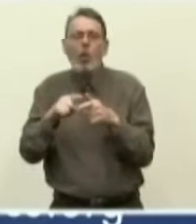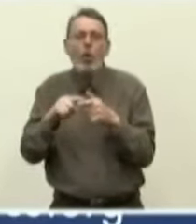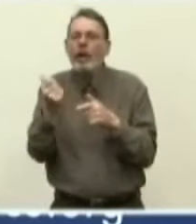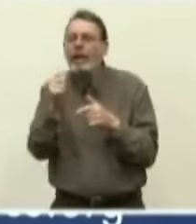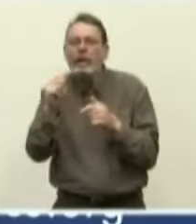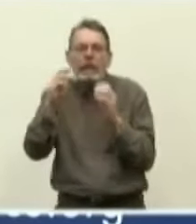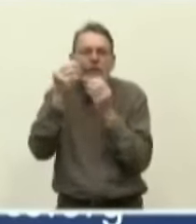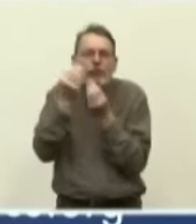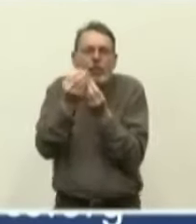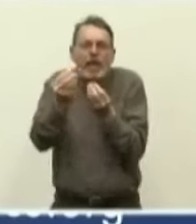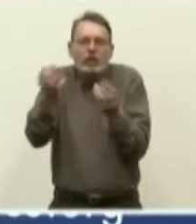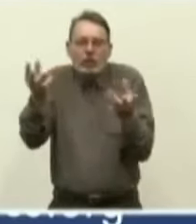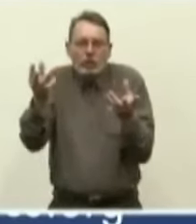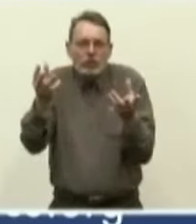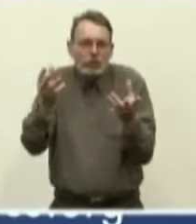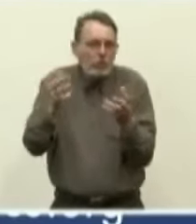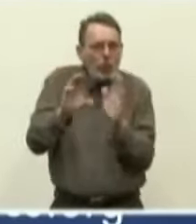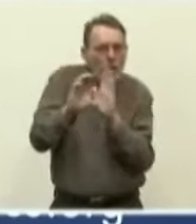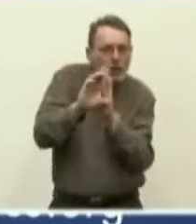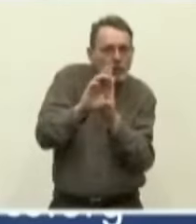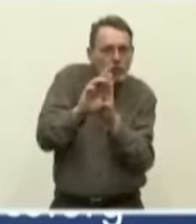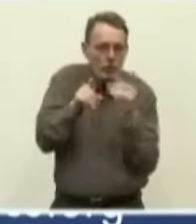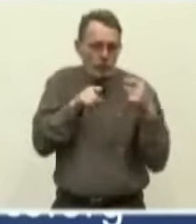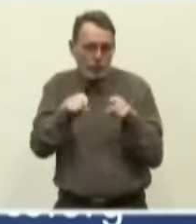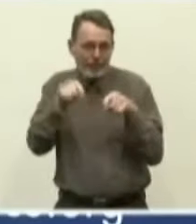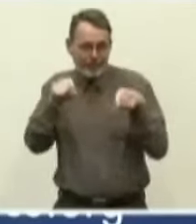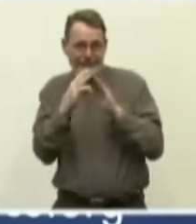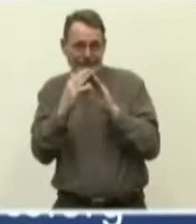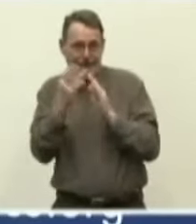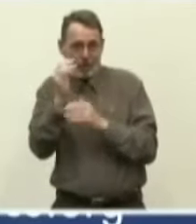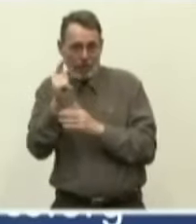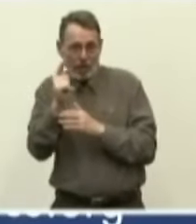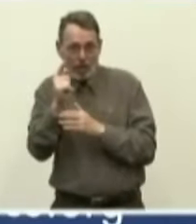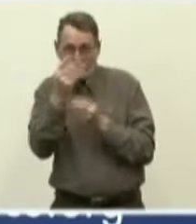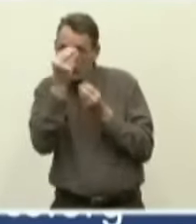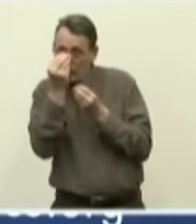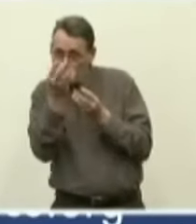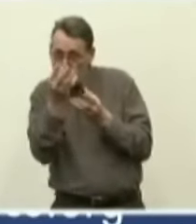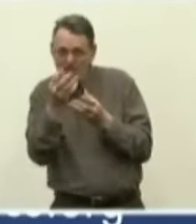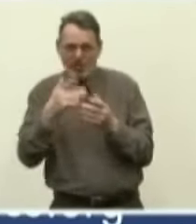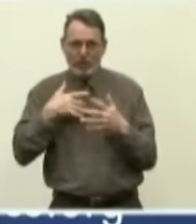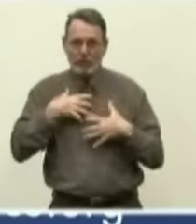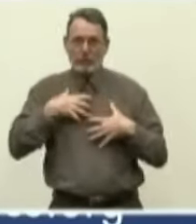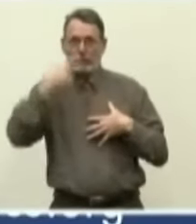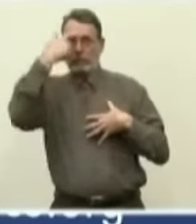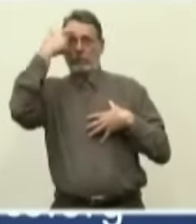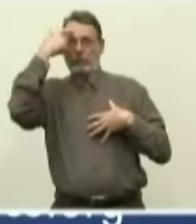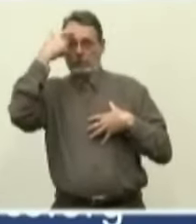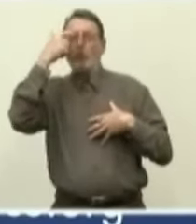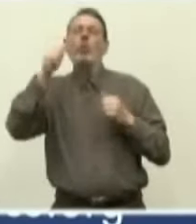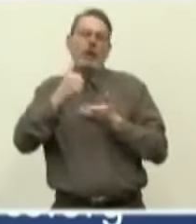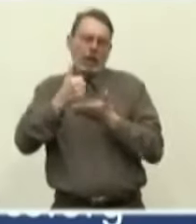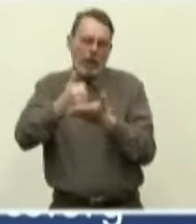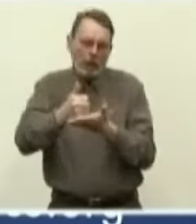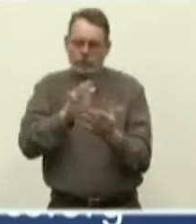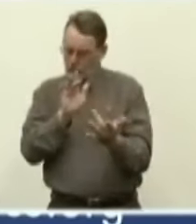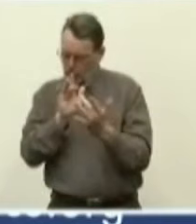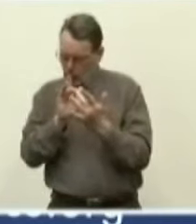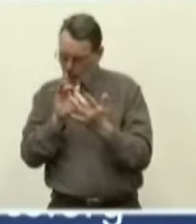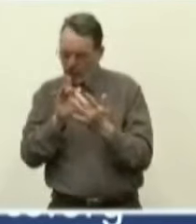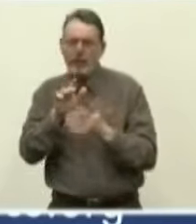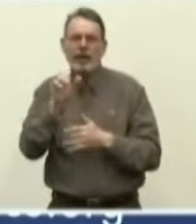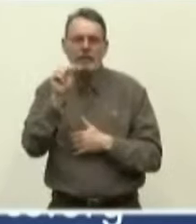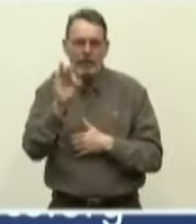images presented during this town hall, please know that help is available to you. You may contact the San